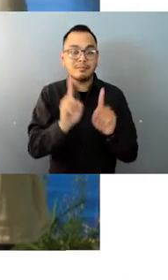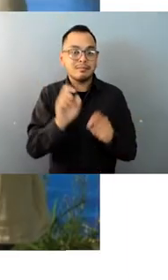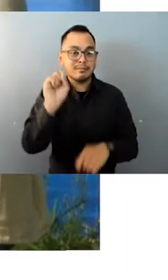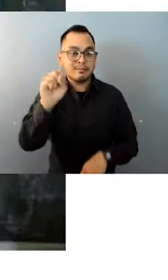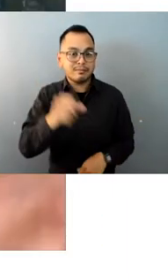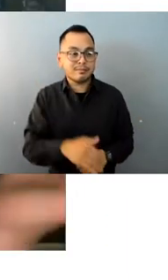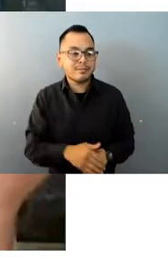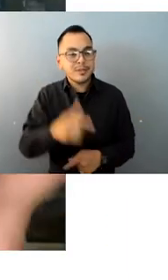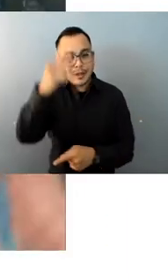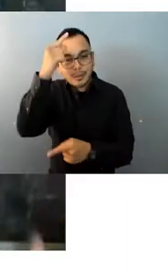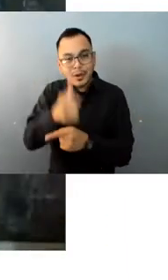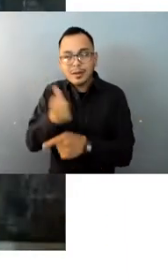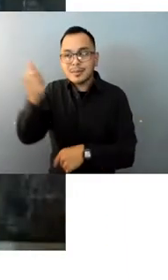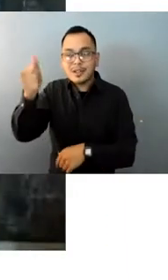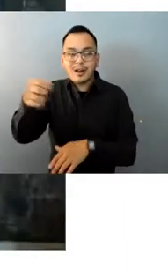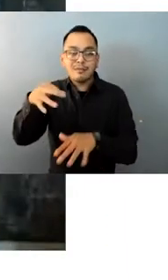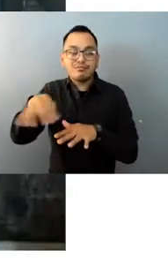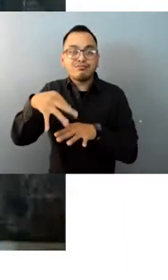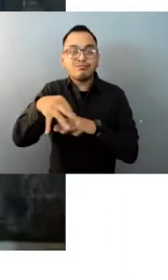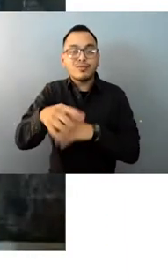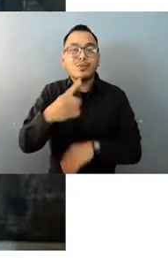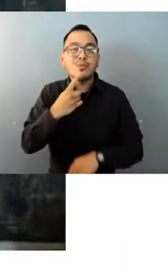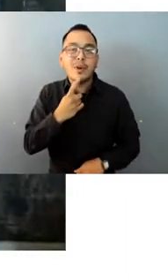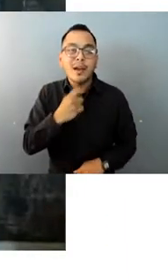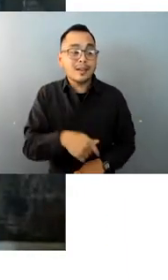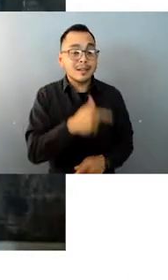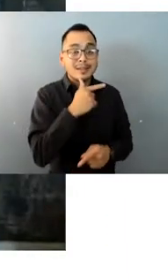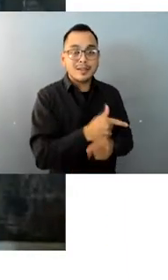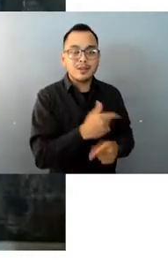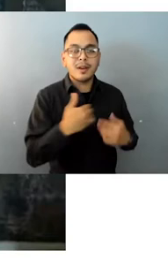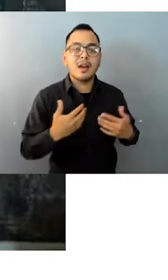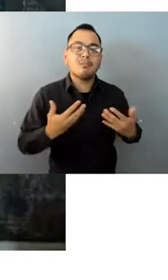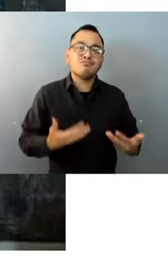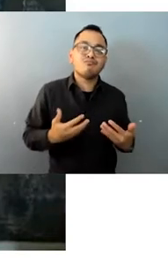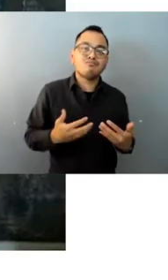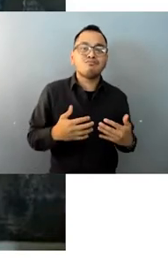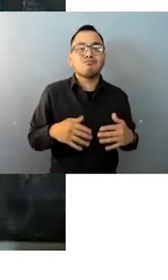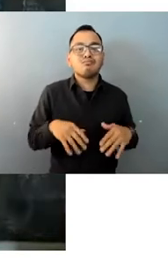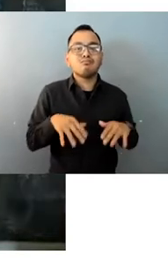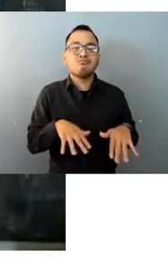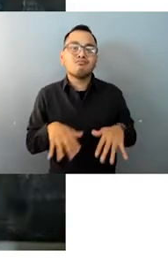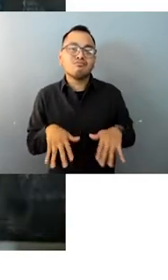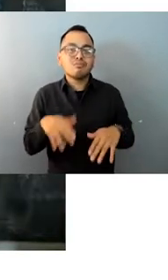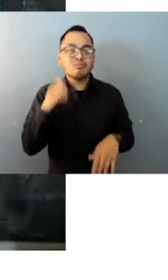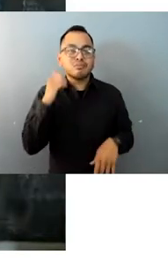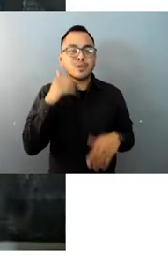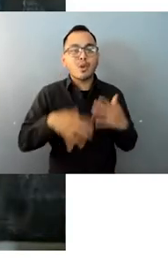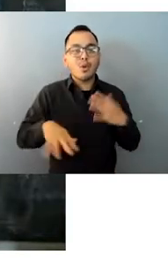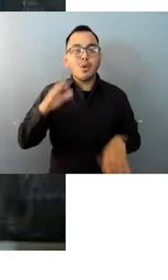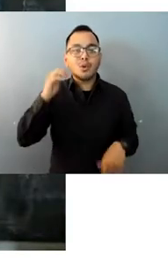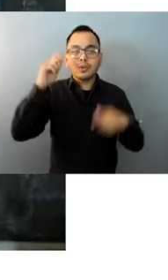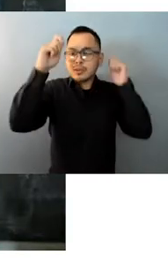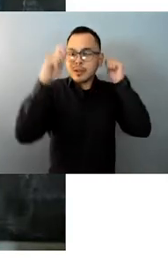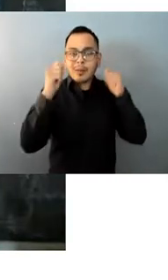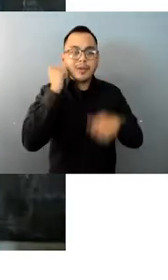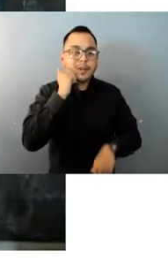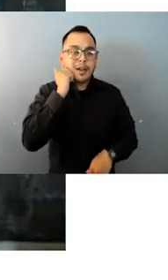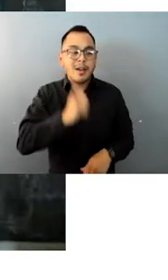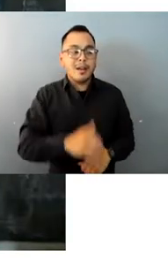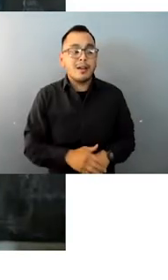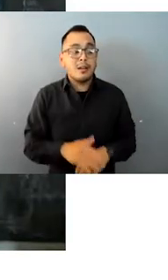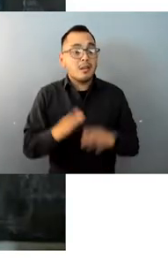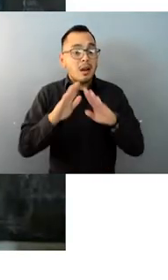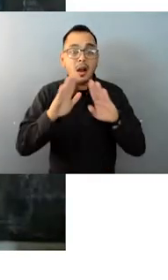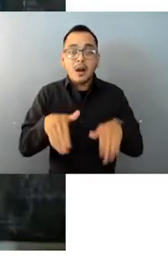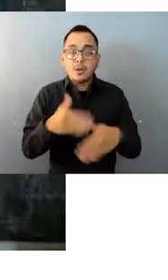dads. Brother painted his nails bright red, and sister wore baggy jeans and a baseball cap every day. We